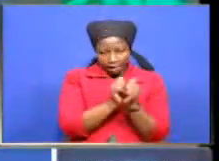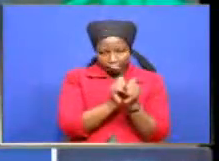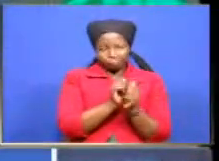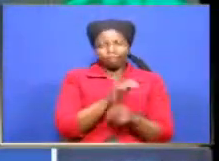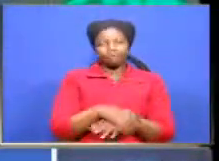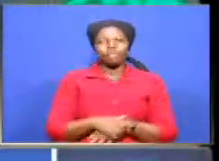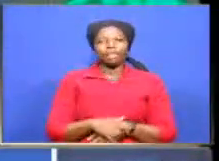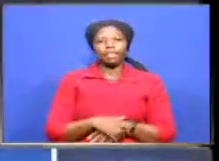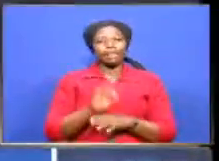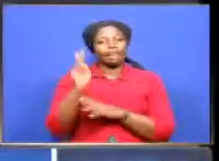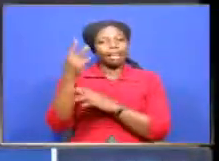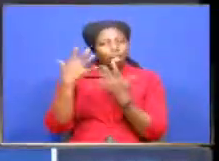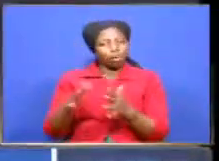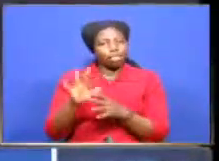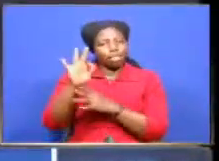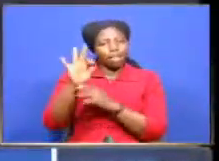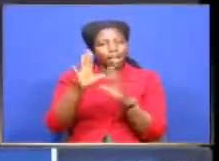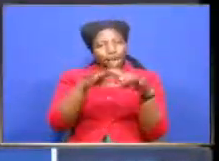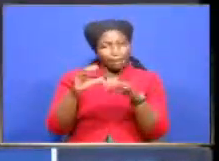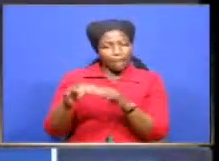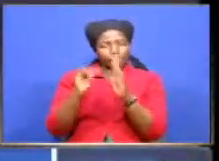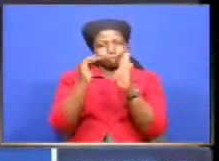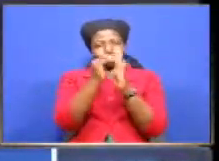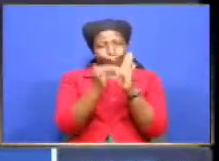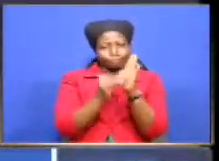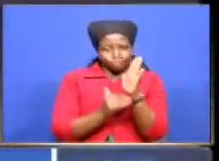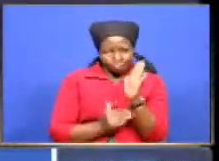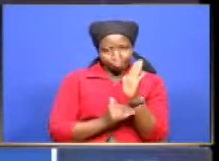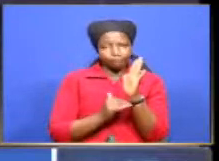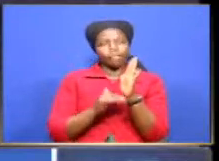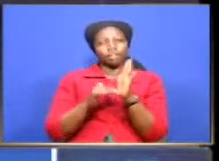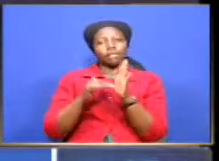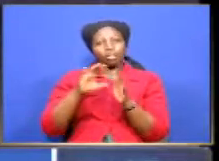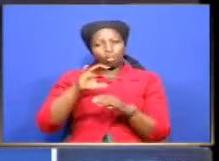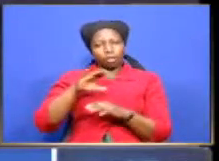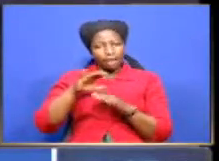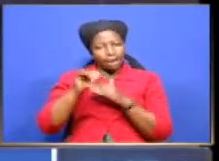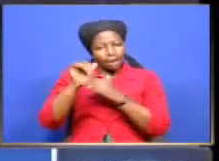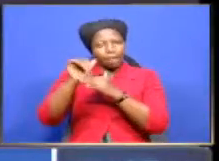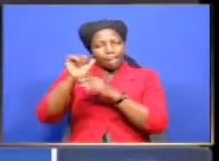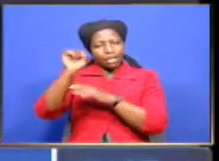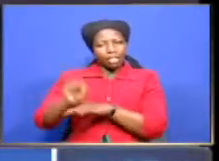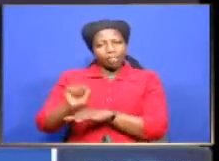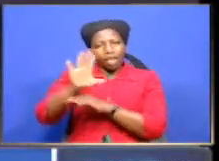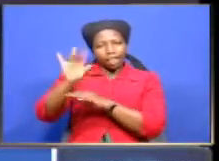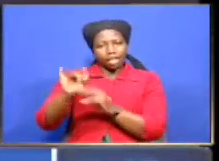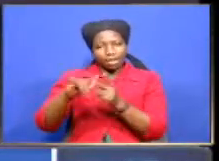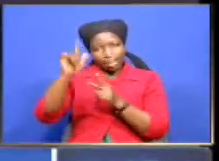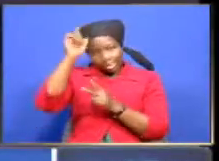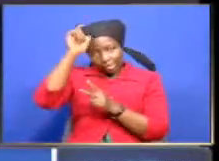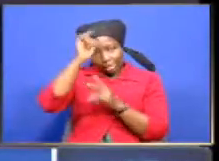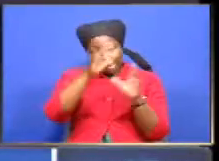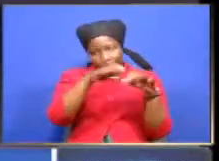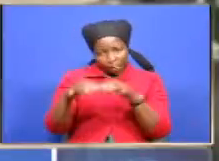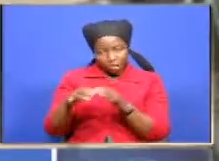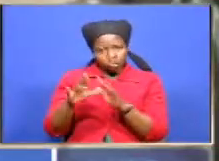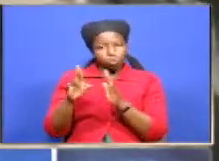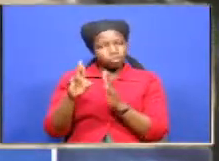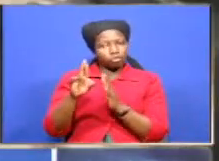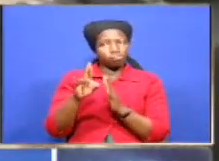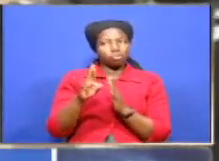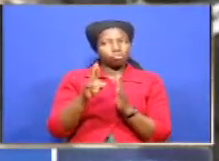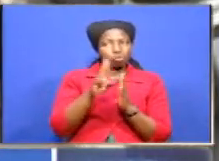Kenya lost three companies in the ranking, dominated by South Africa and Egyptian firms, to register 11